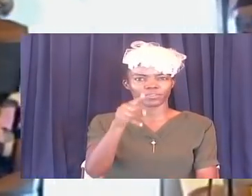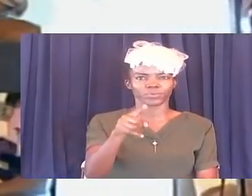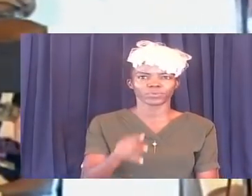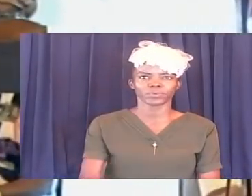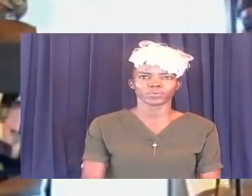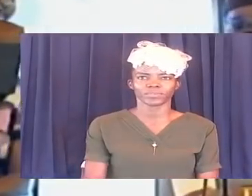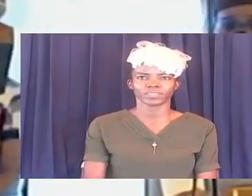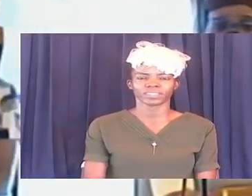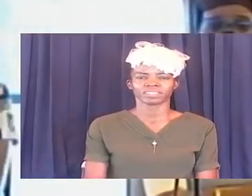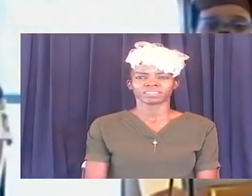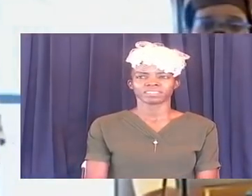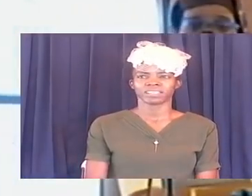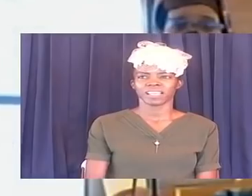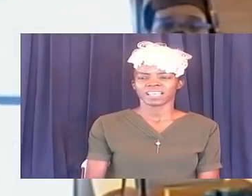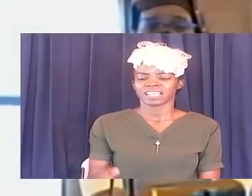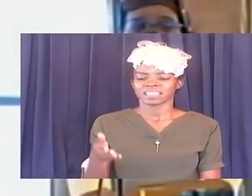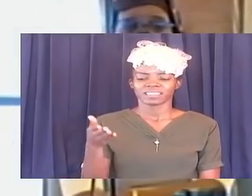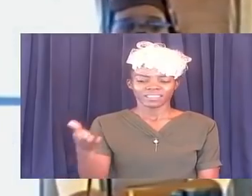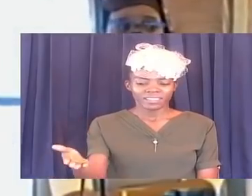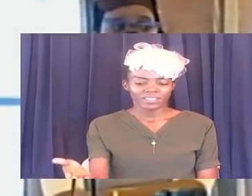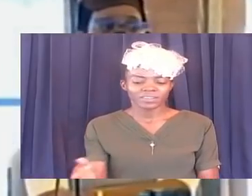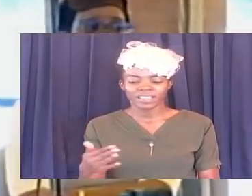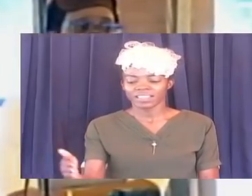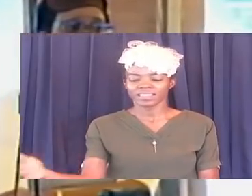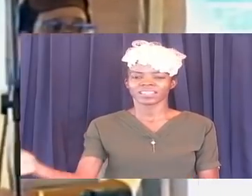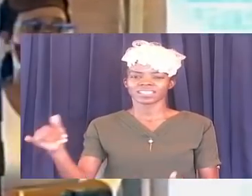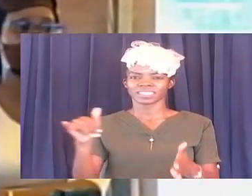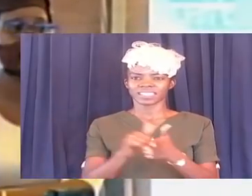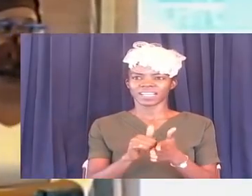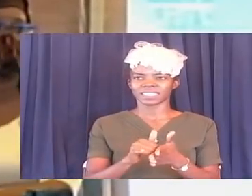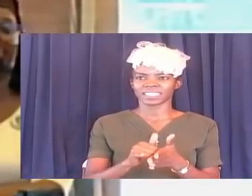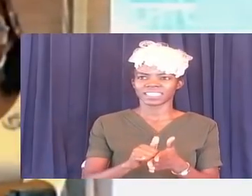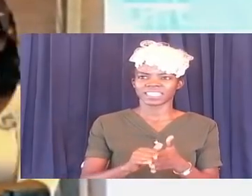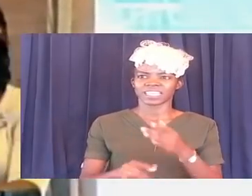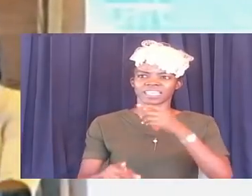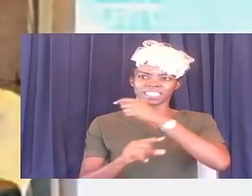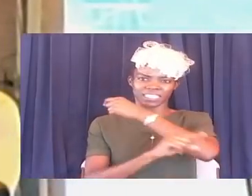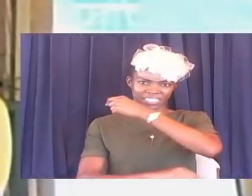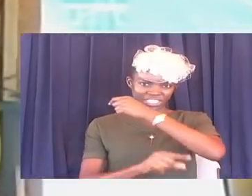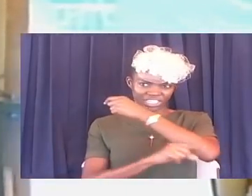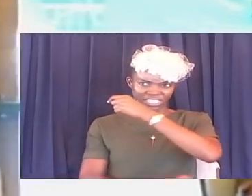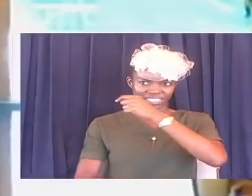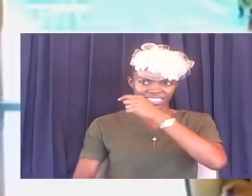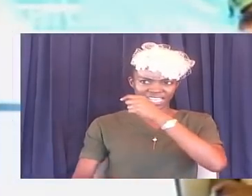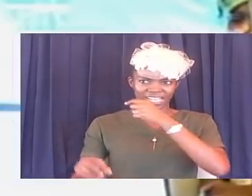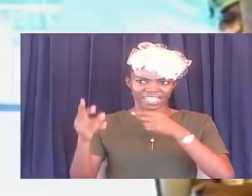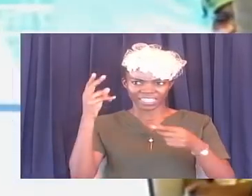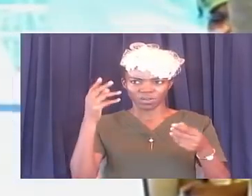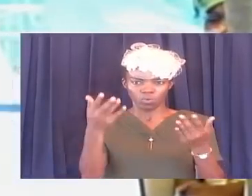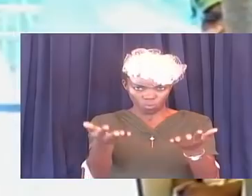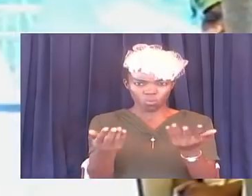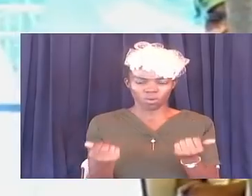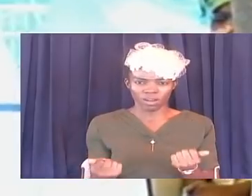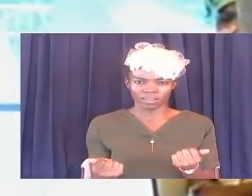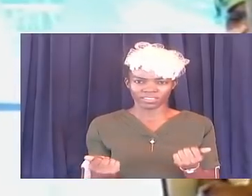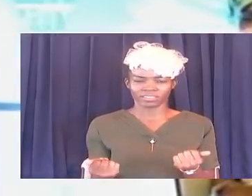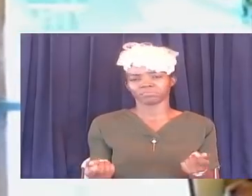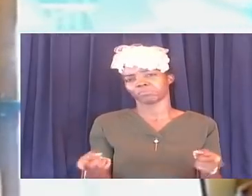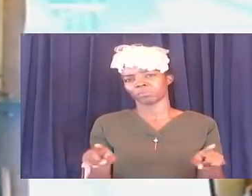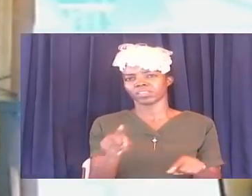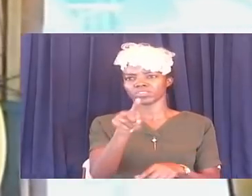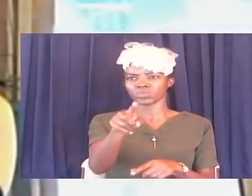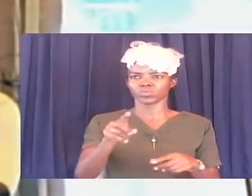are the things that the Gentiles seek after. Hallelujah. When you surrendered your life to God.